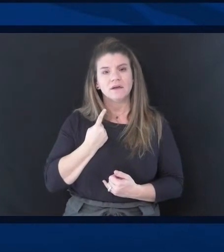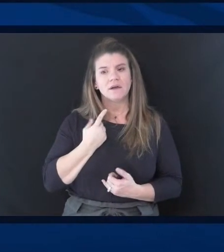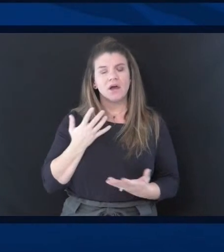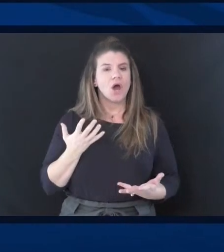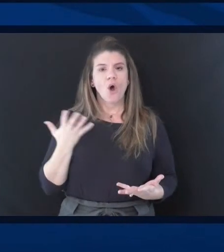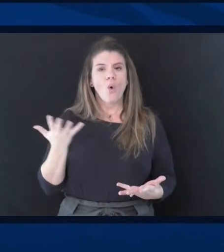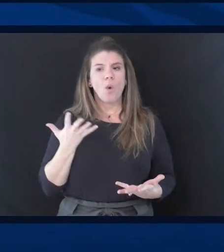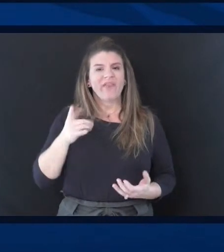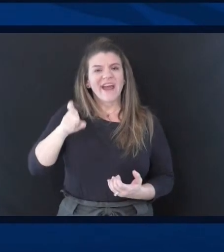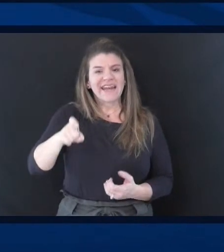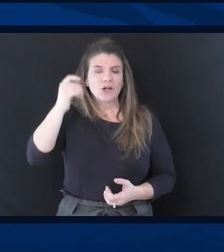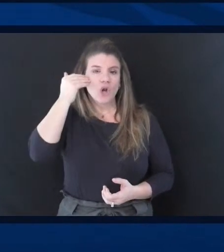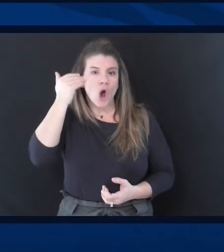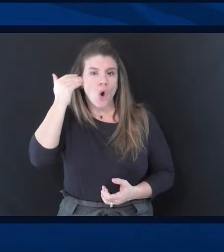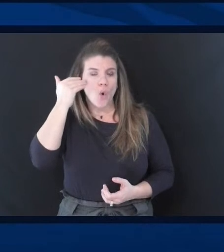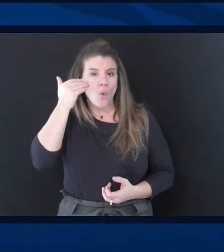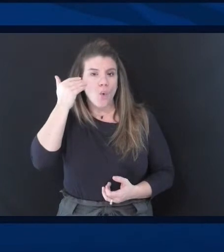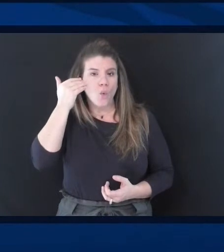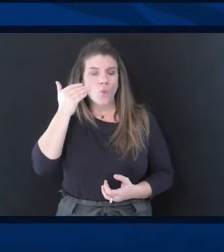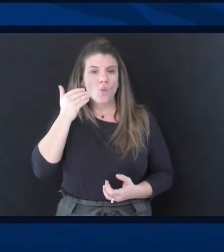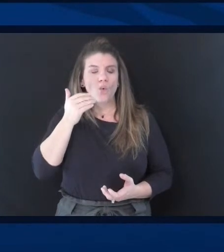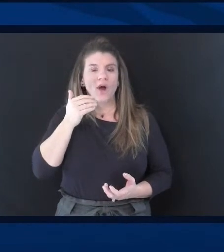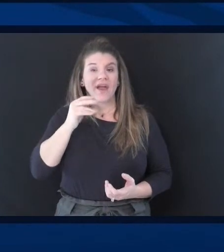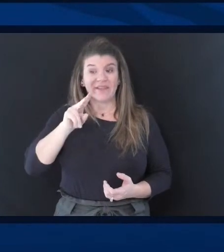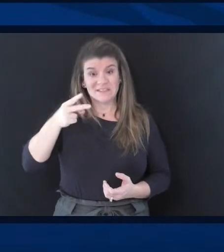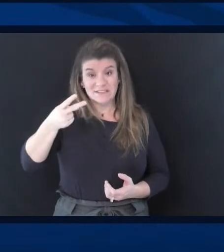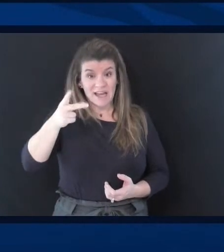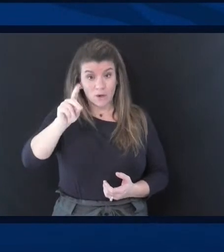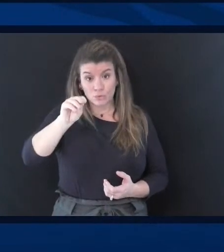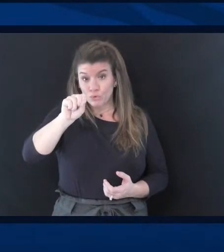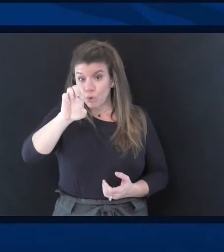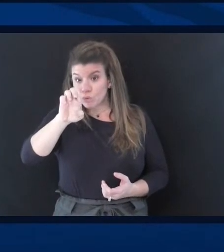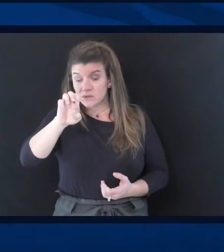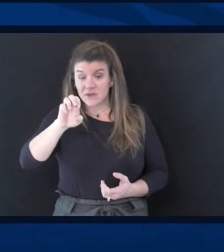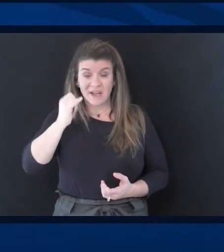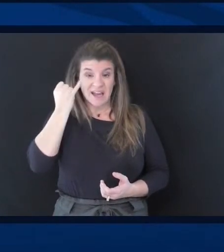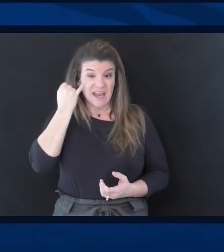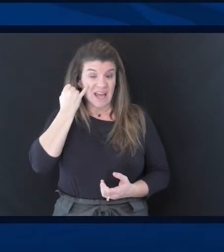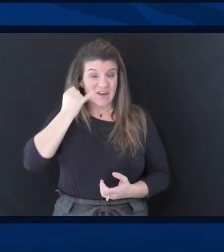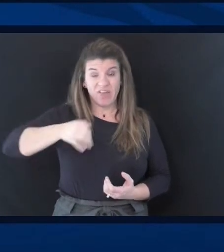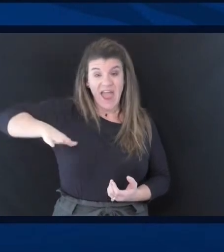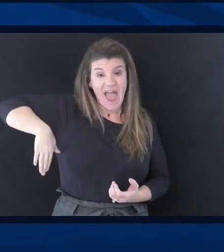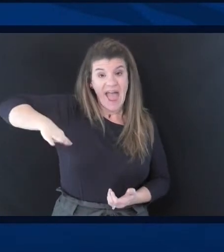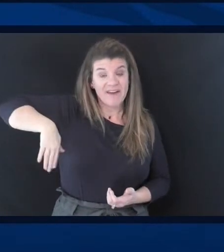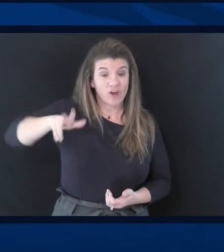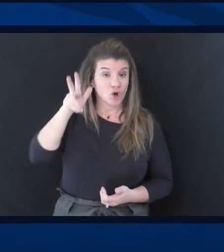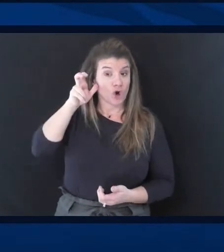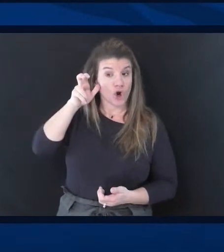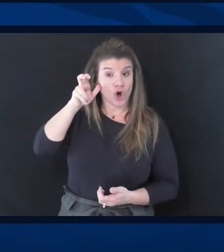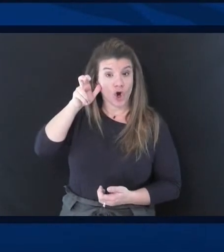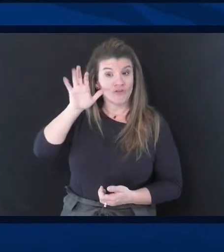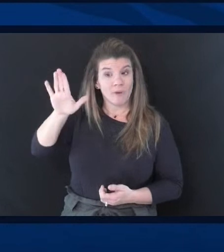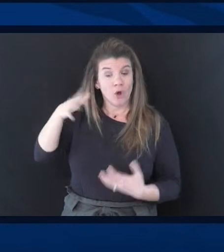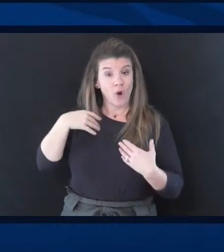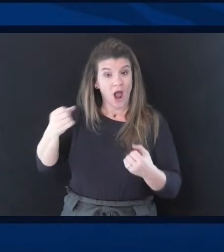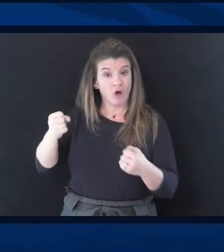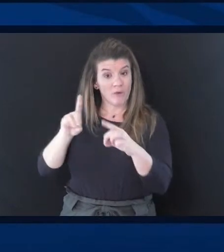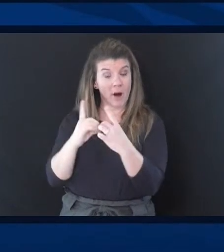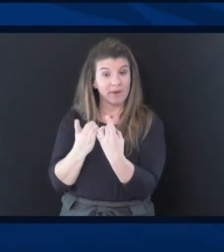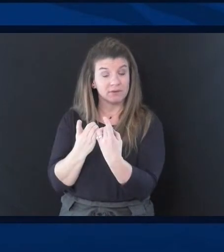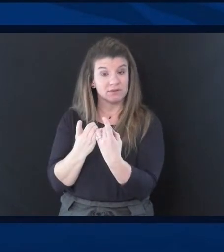just what they need to know as far as getting their second dose. Basically, if they have not heard from their health